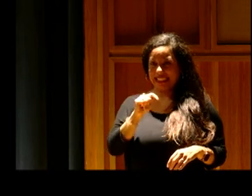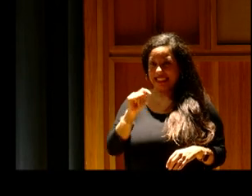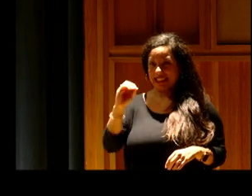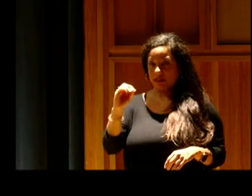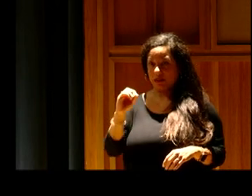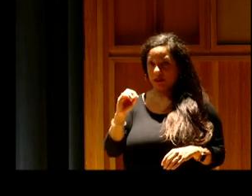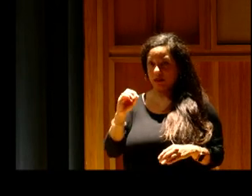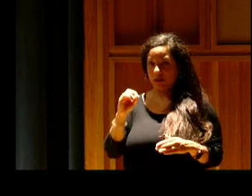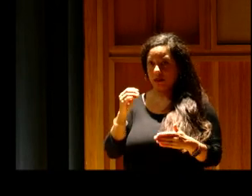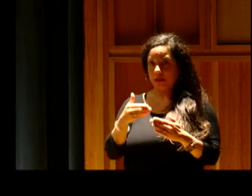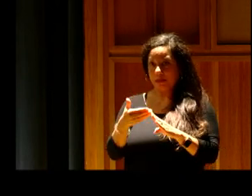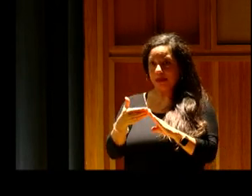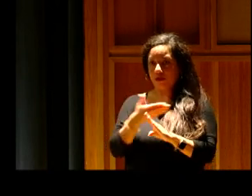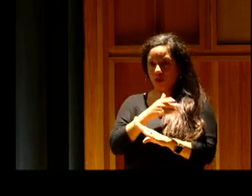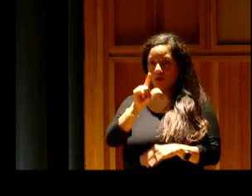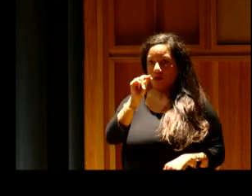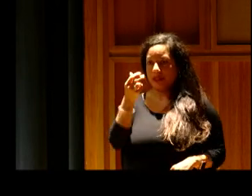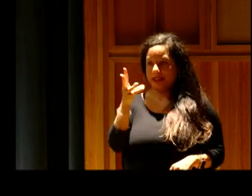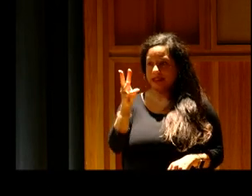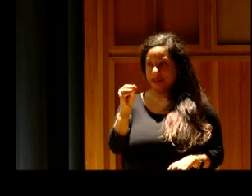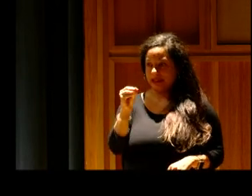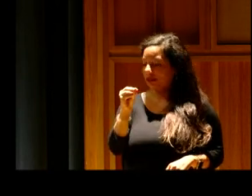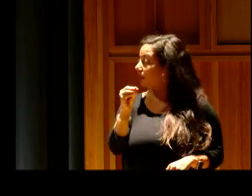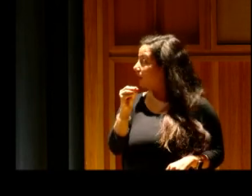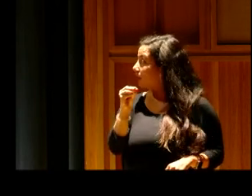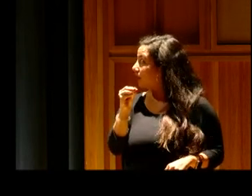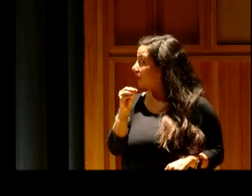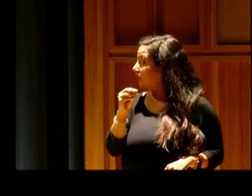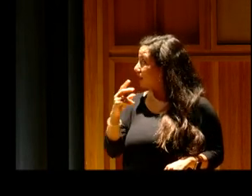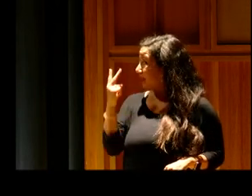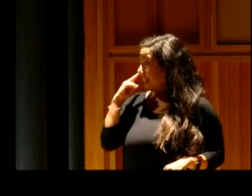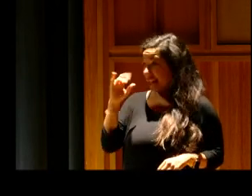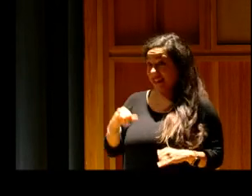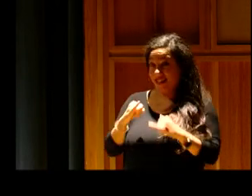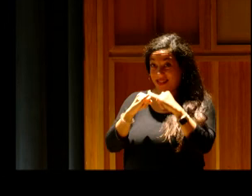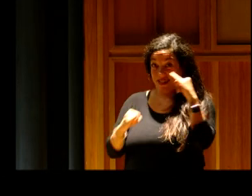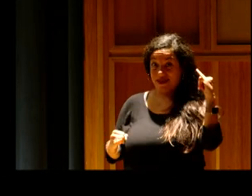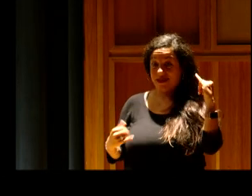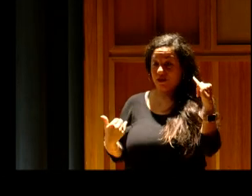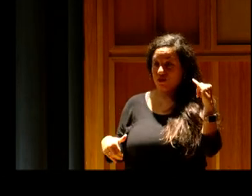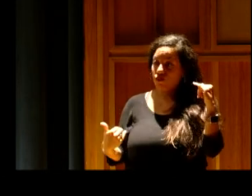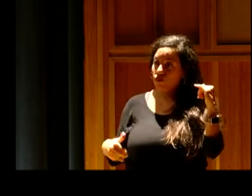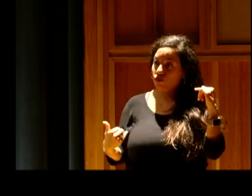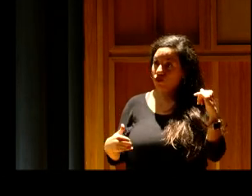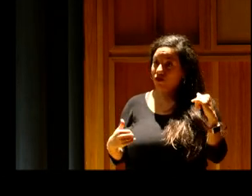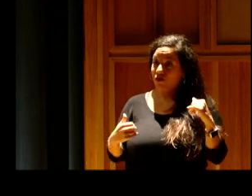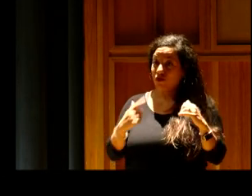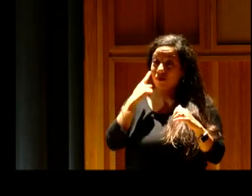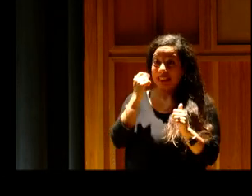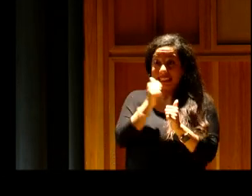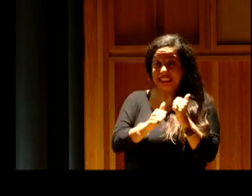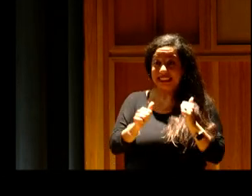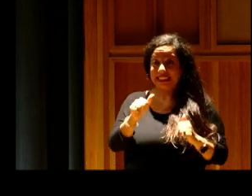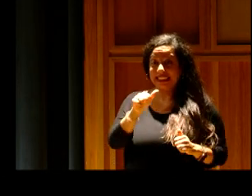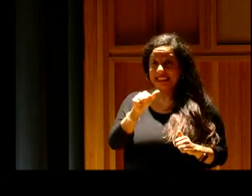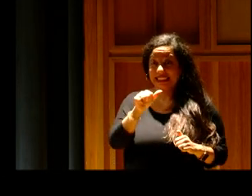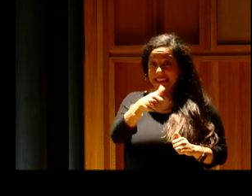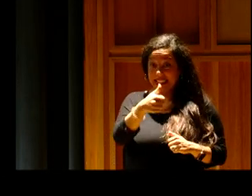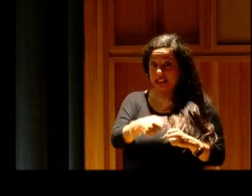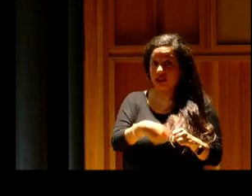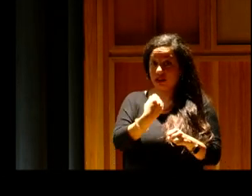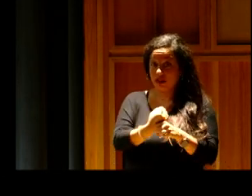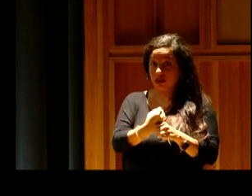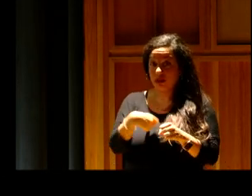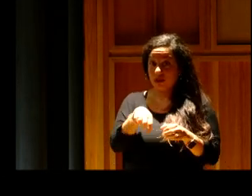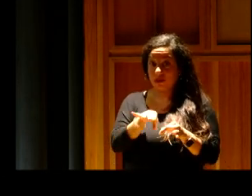So look at how dramatic that line is. And for every decade that we delay